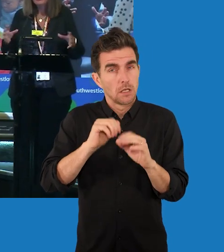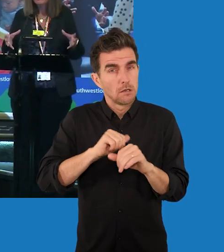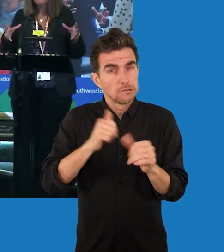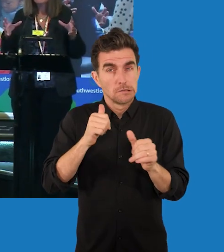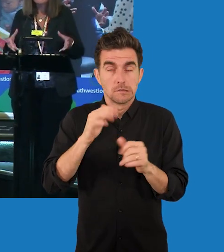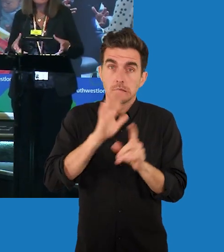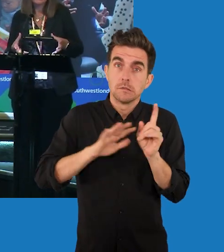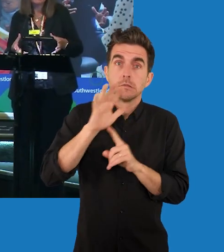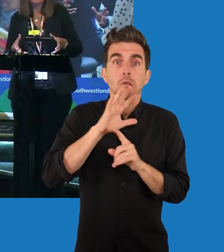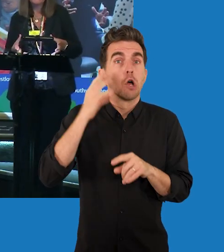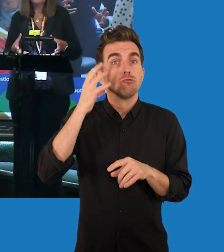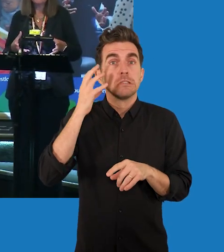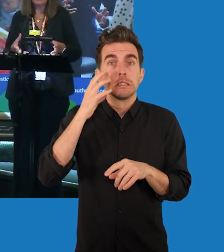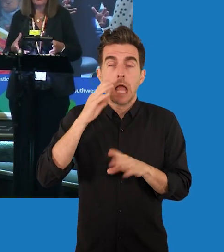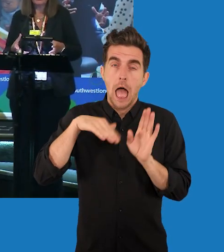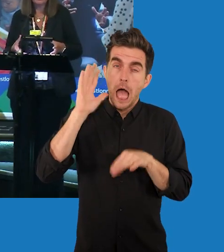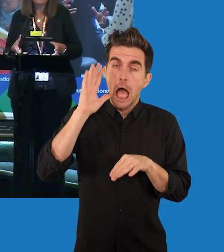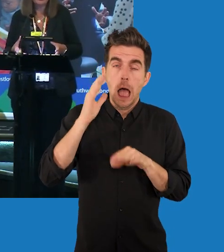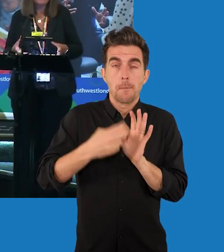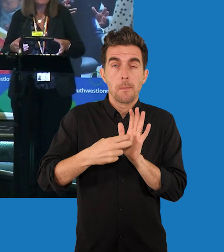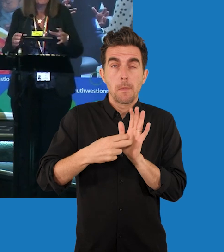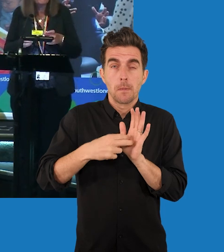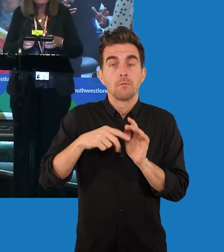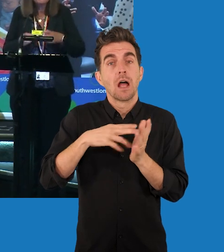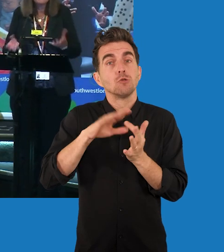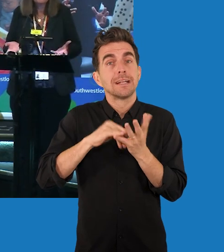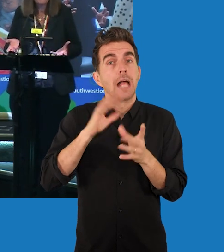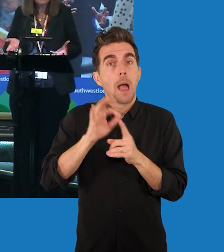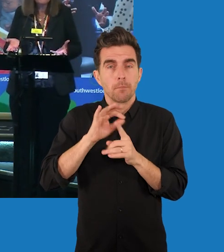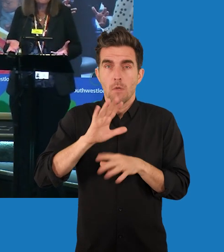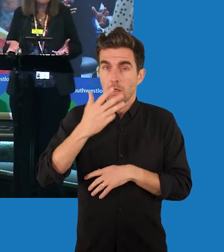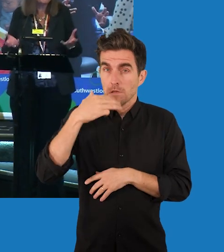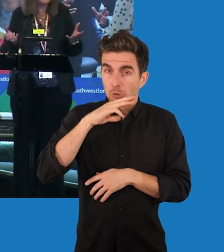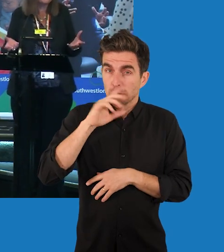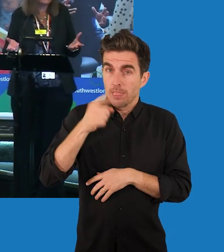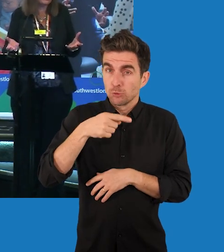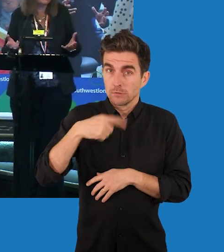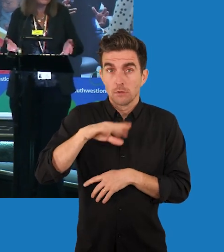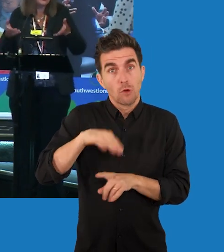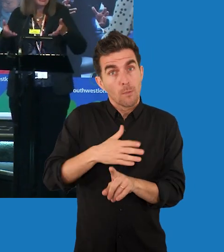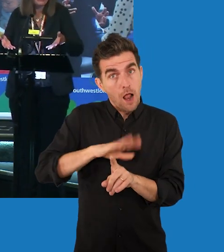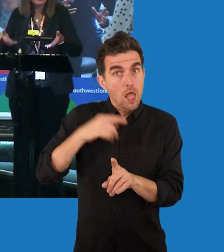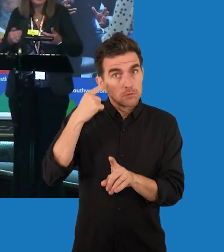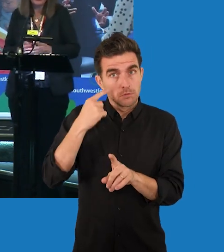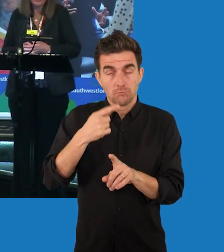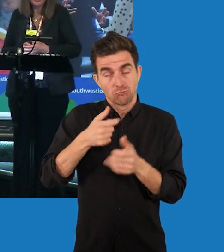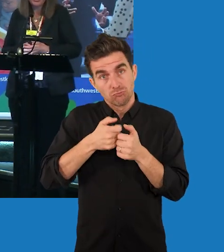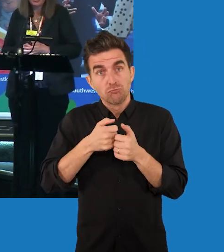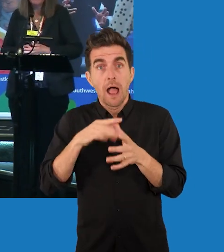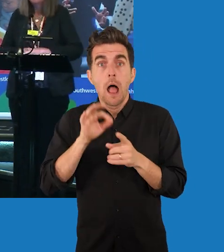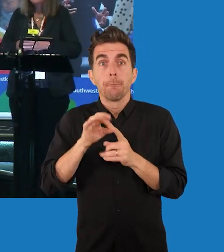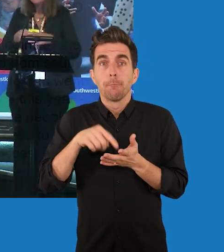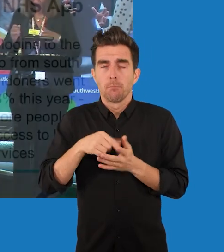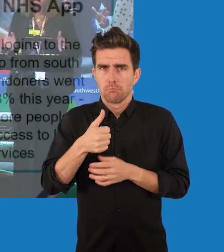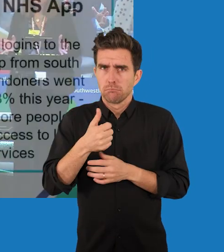We have one of the highest take-ups in the country of the NHS app. We've got almost 900,000 people in South West London accessing the NHS